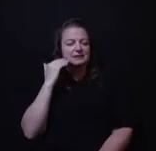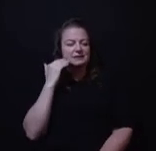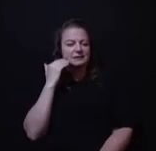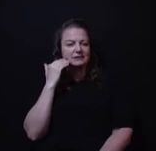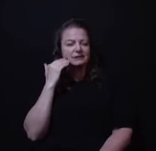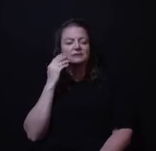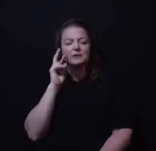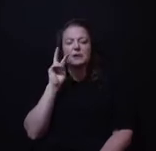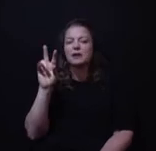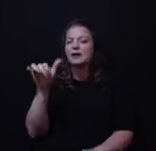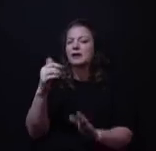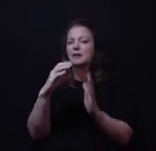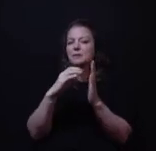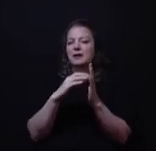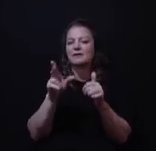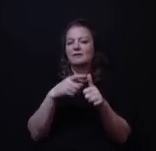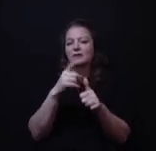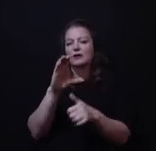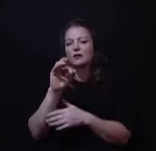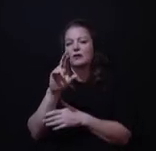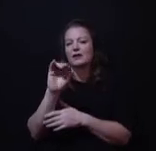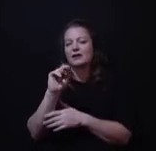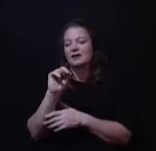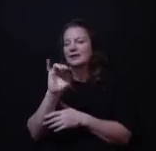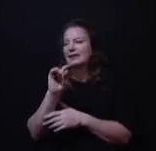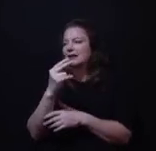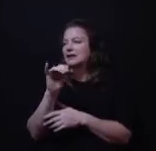Let's look at another passage in 1 Corinthians.